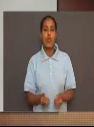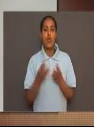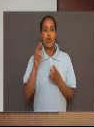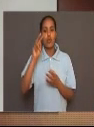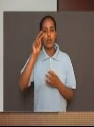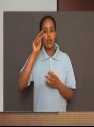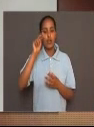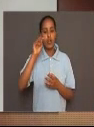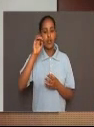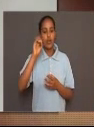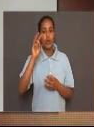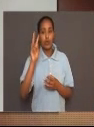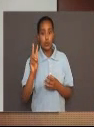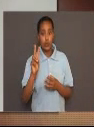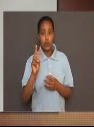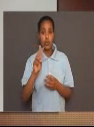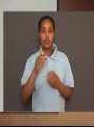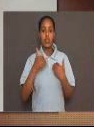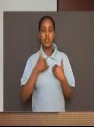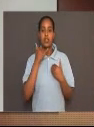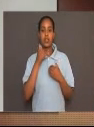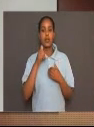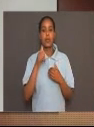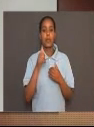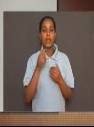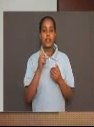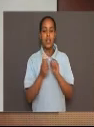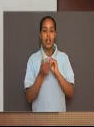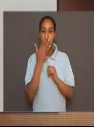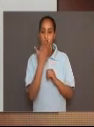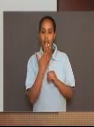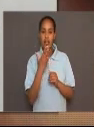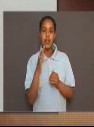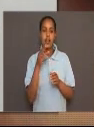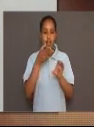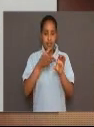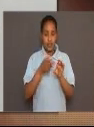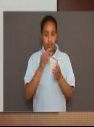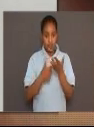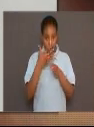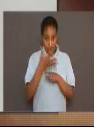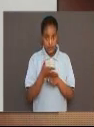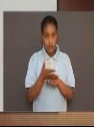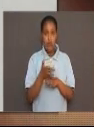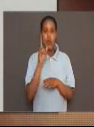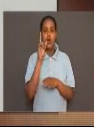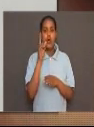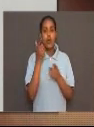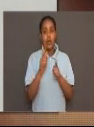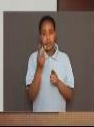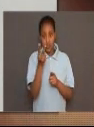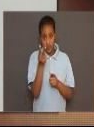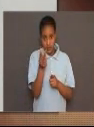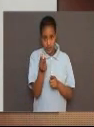nitrogen dioxide there is, the darker the color gets. Thus, when the syringe